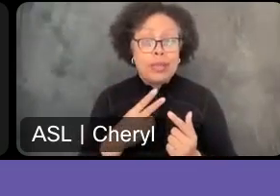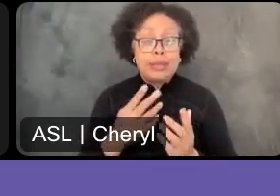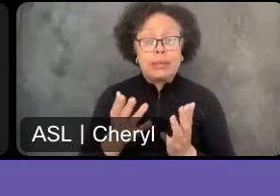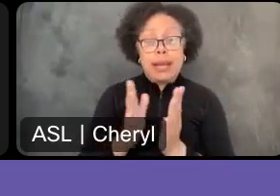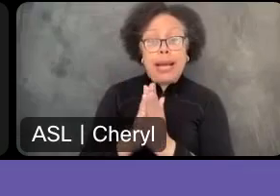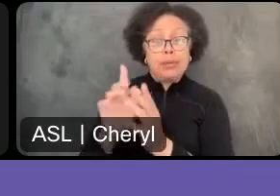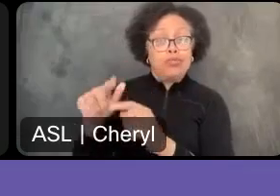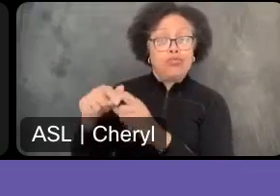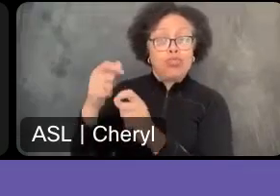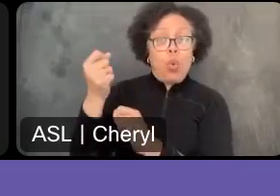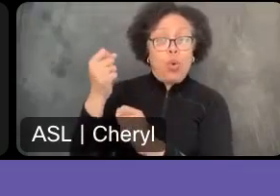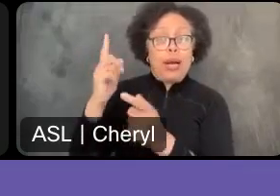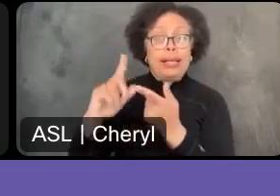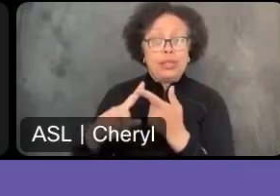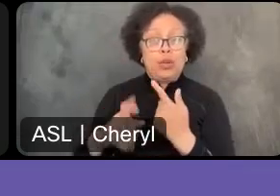until that time.